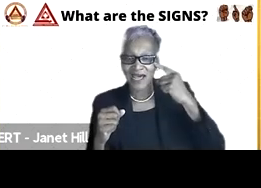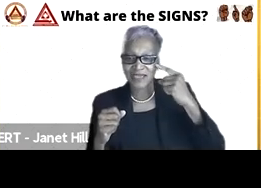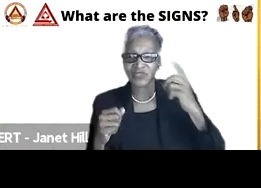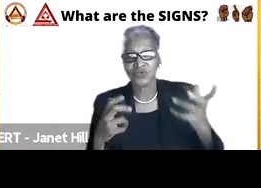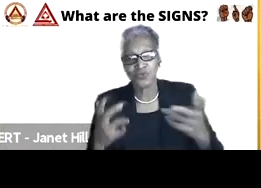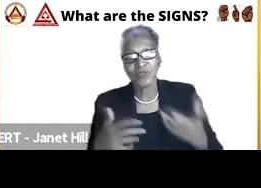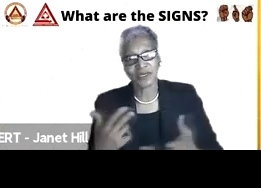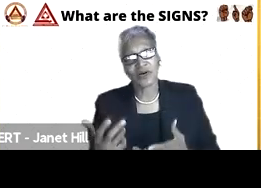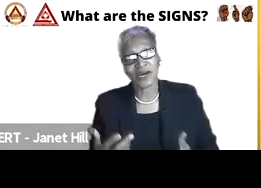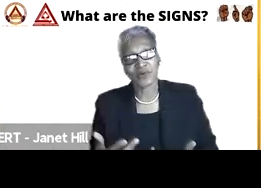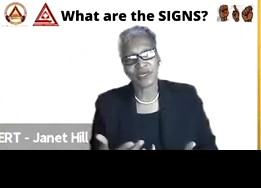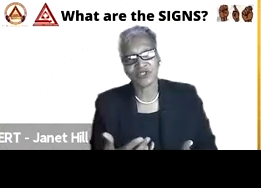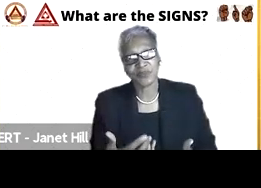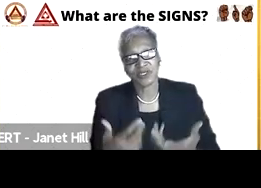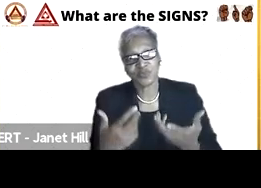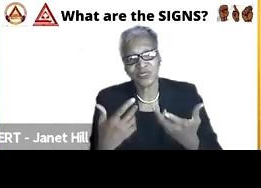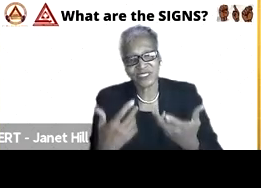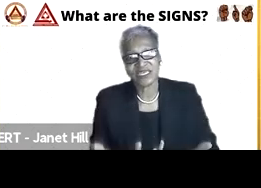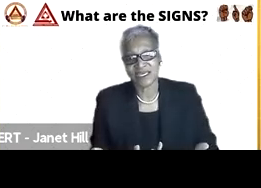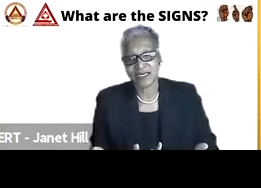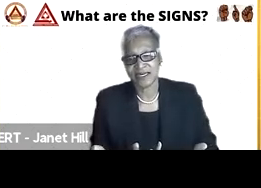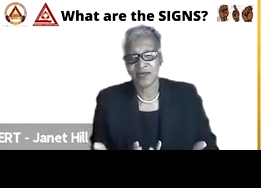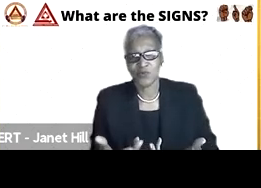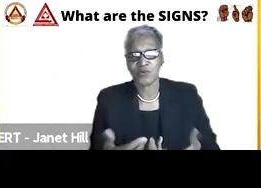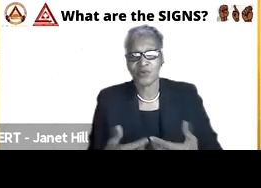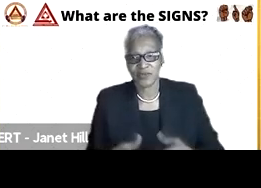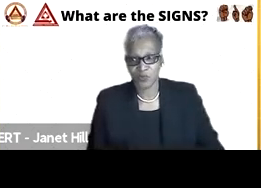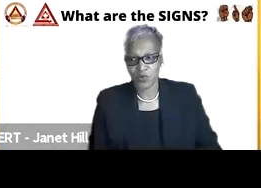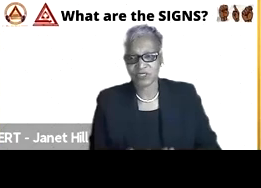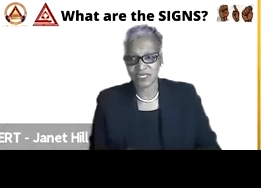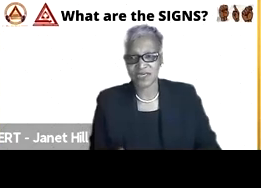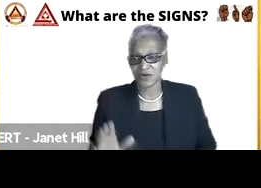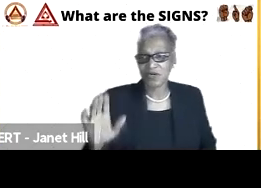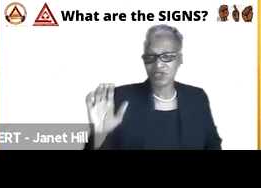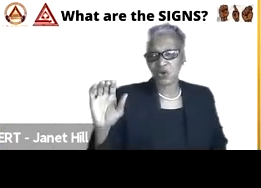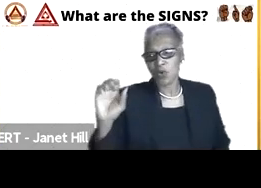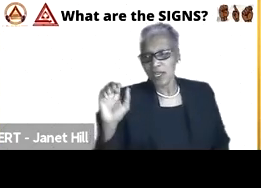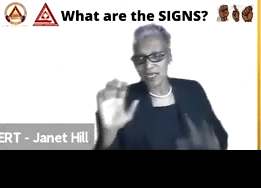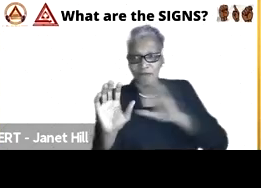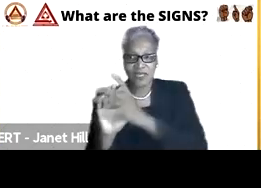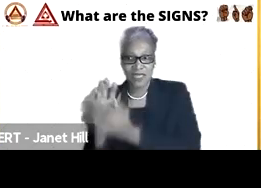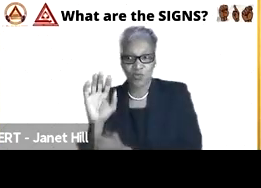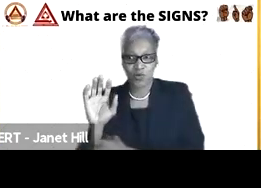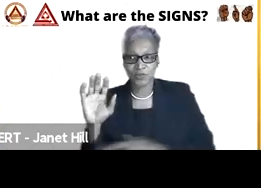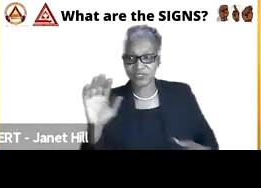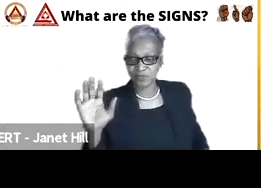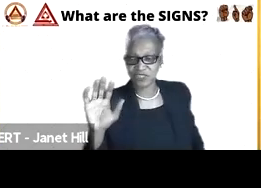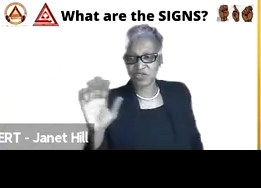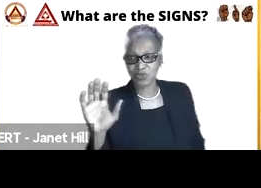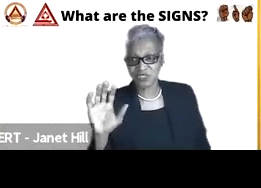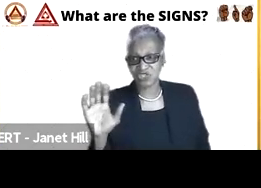our eyes really are our ears because we see what we want to hear. So keep it in